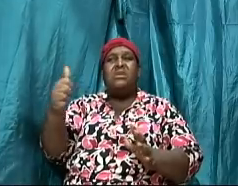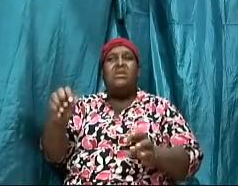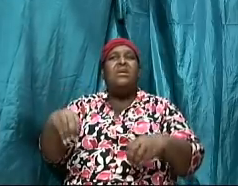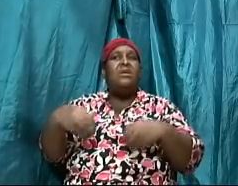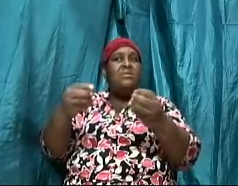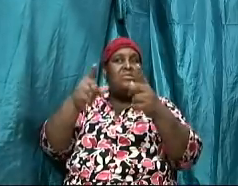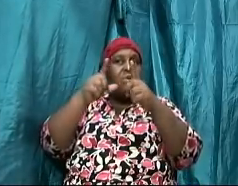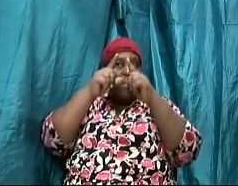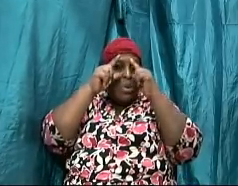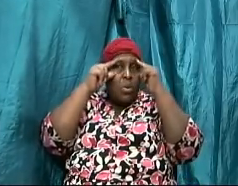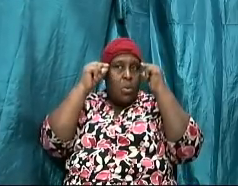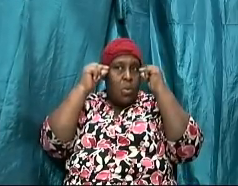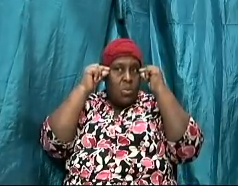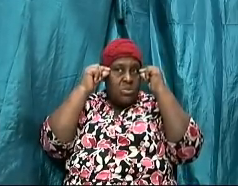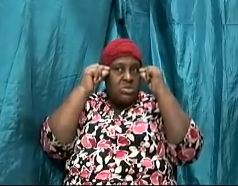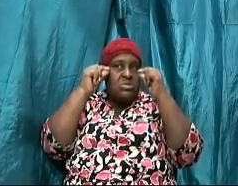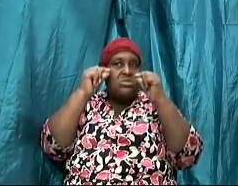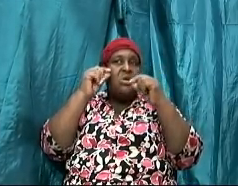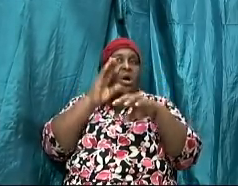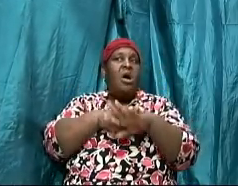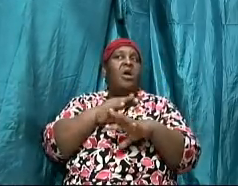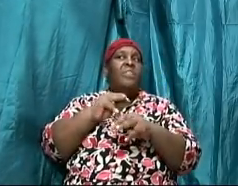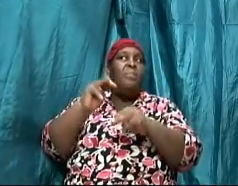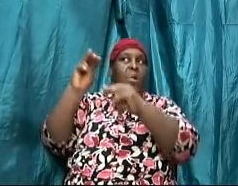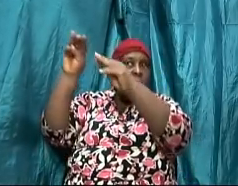that says that it was a legislation